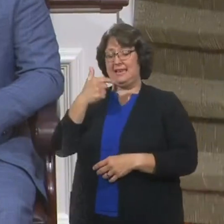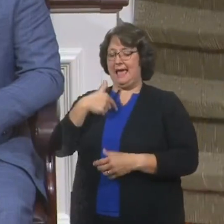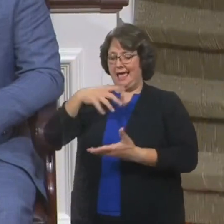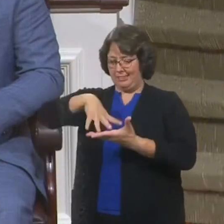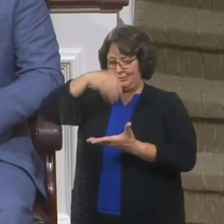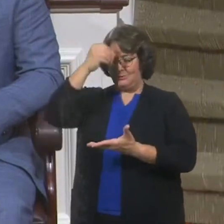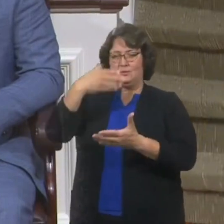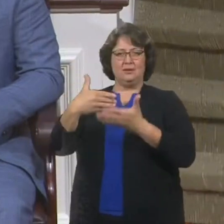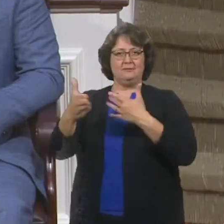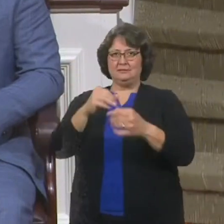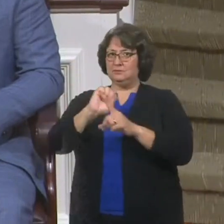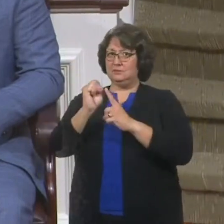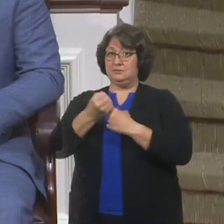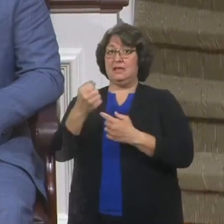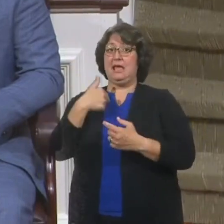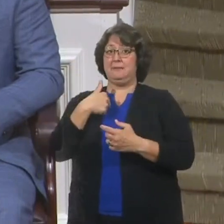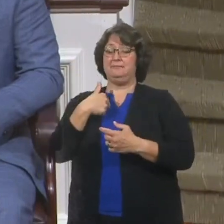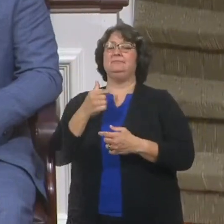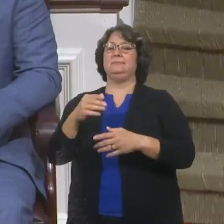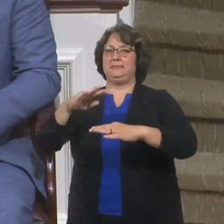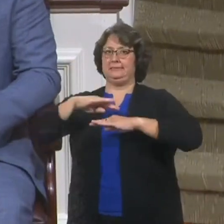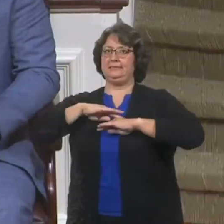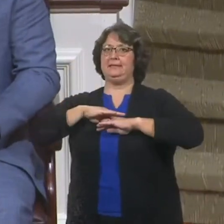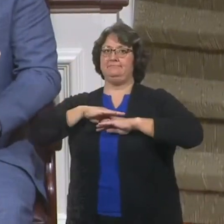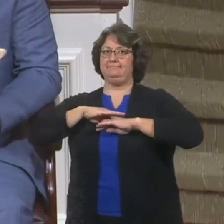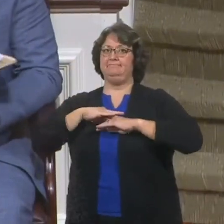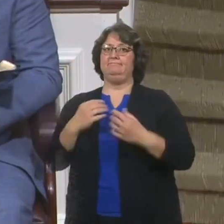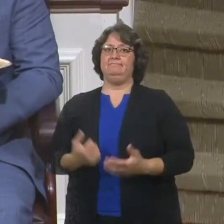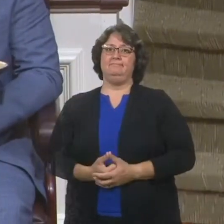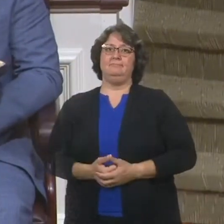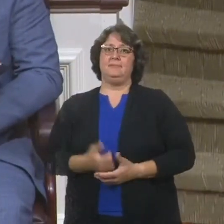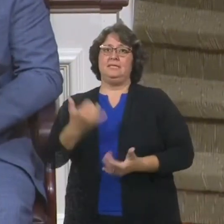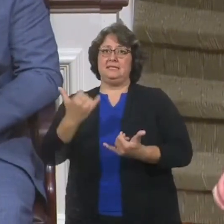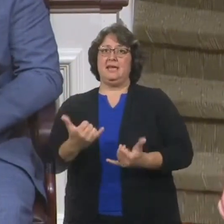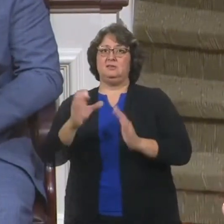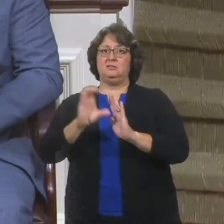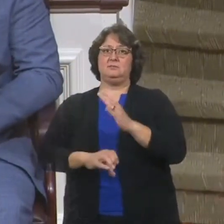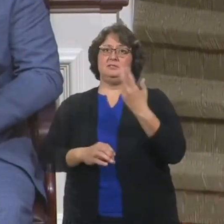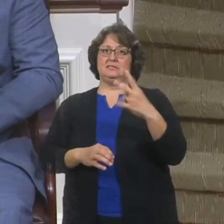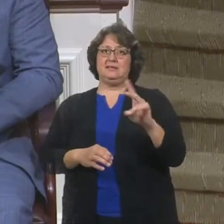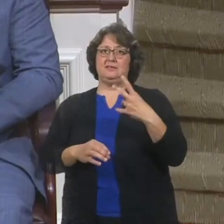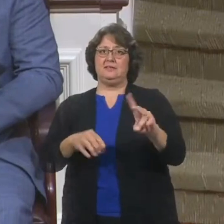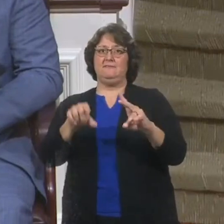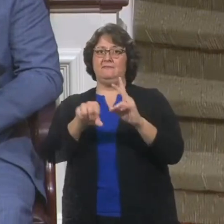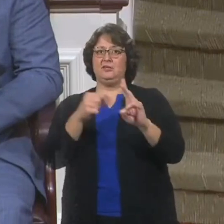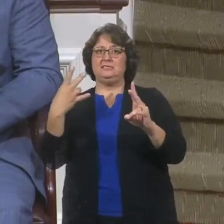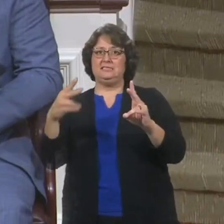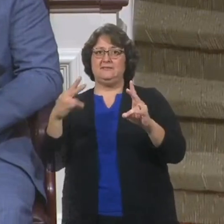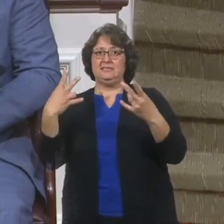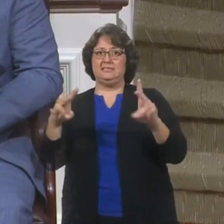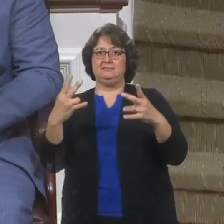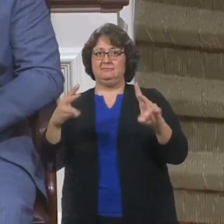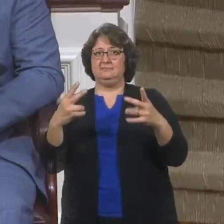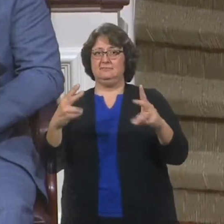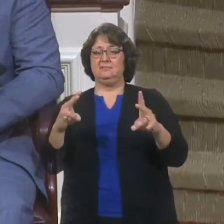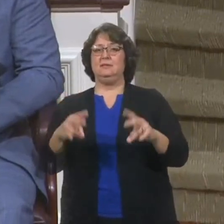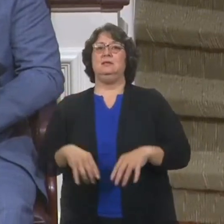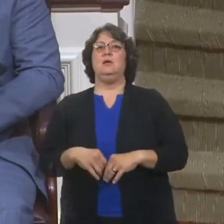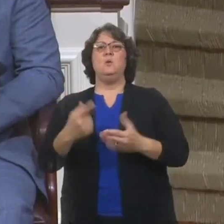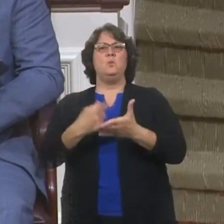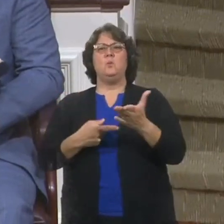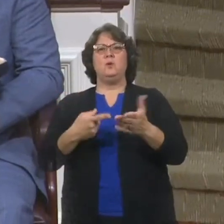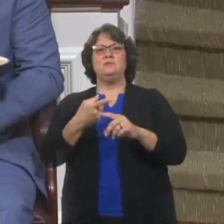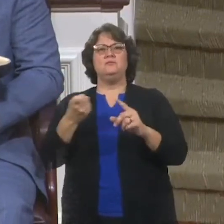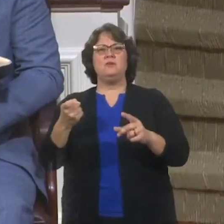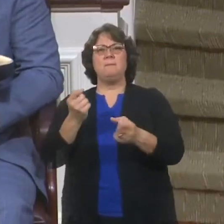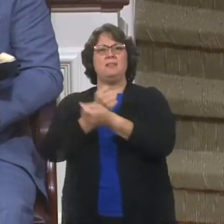and what's the verse say to him? Therewith to be content. Let's look at something else real quickly if we can. In chapter 17, verse 17, what does love do? What's a byproduct or an outcome